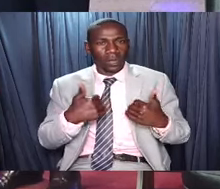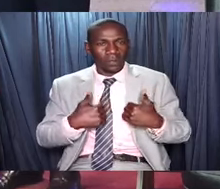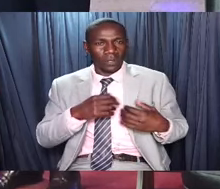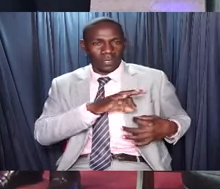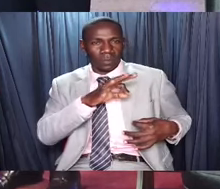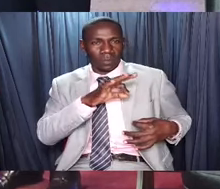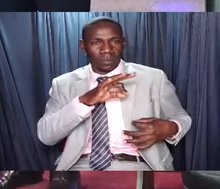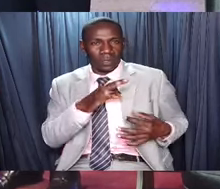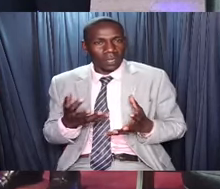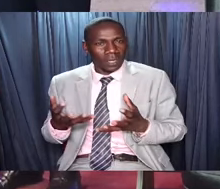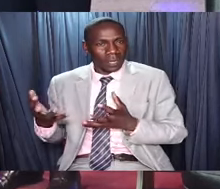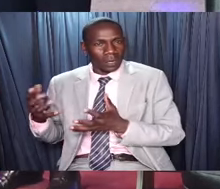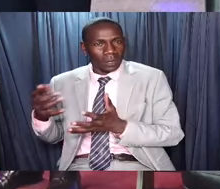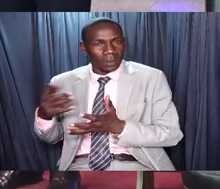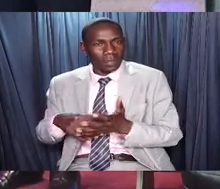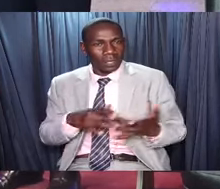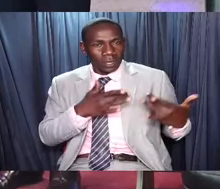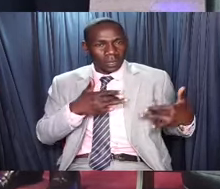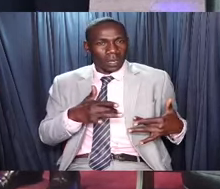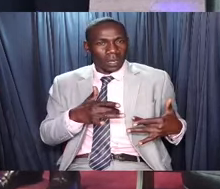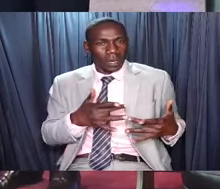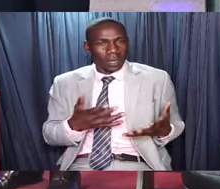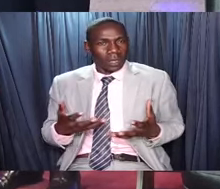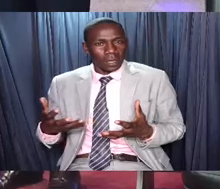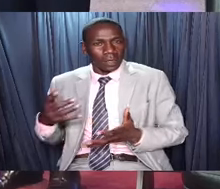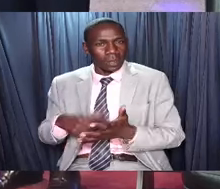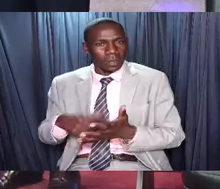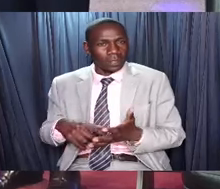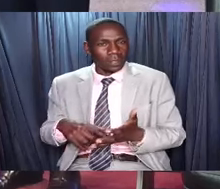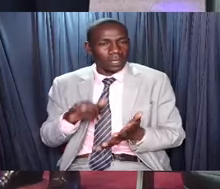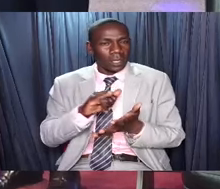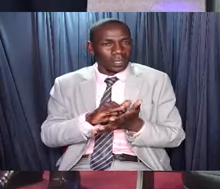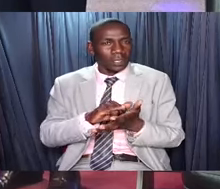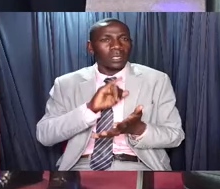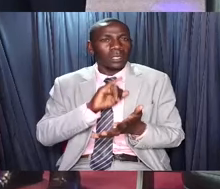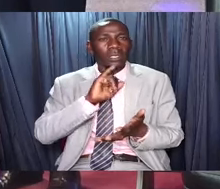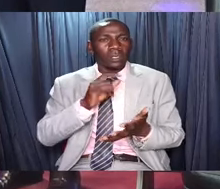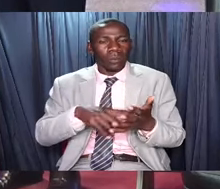have? What is your soul carrying? What is your heart